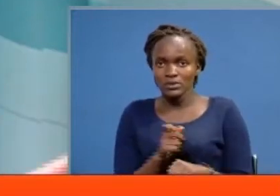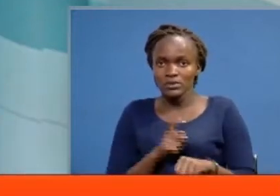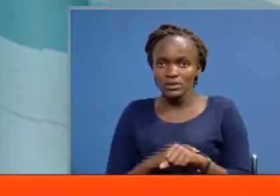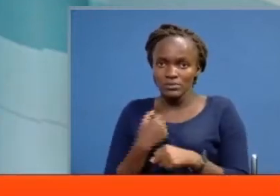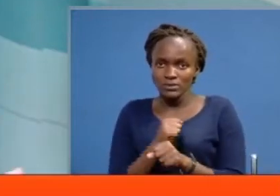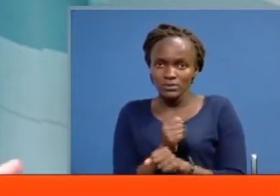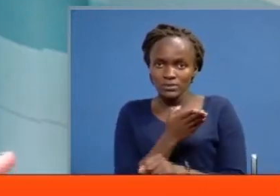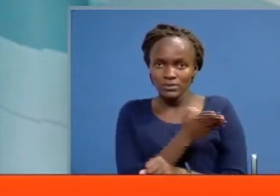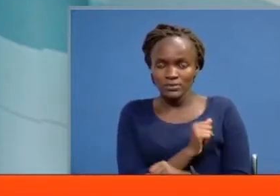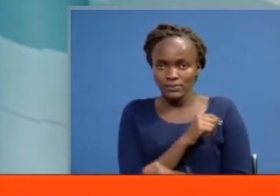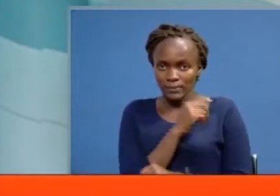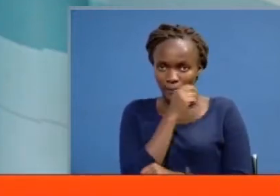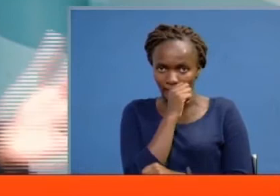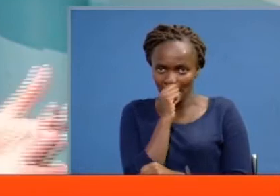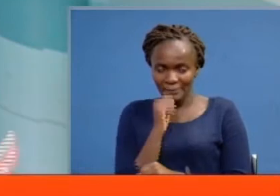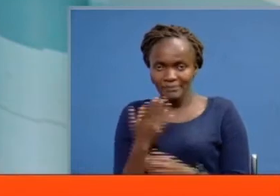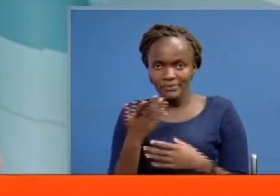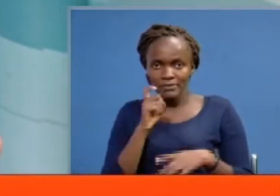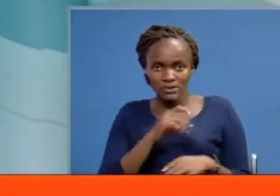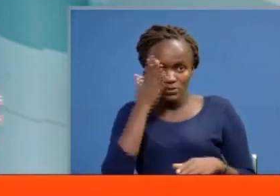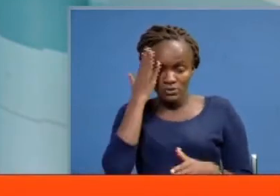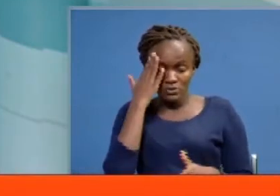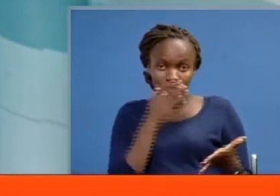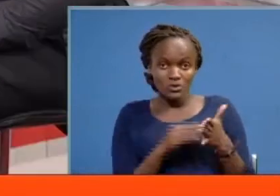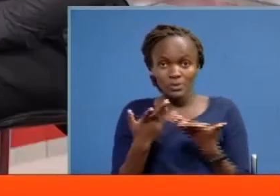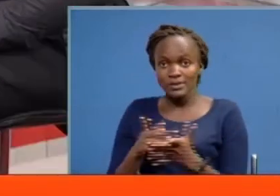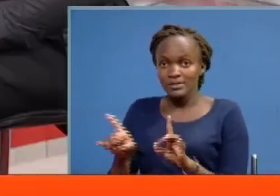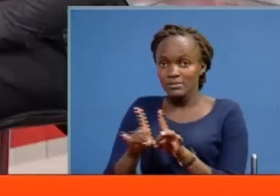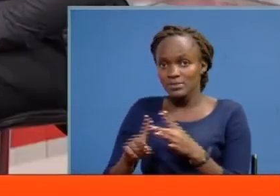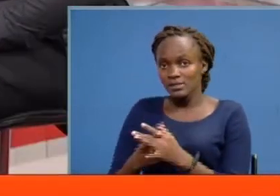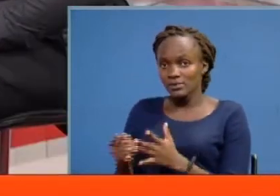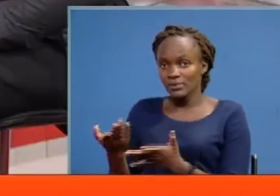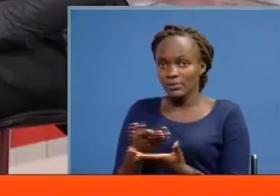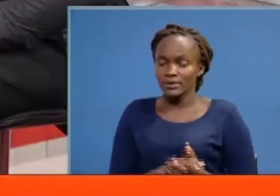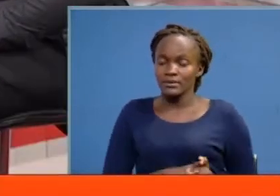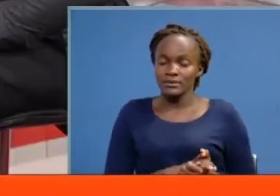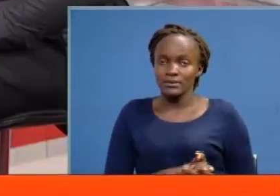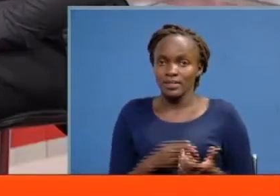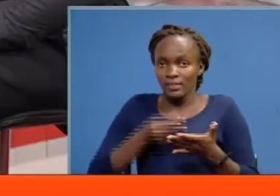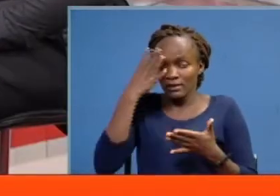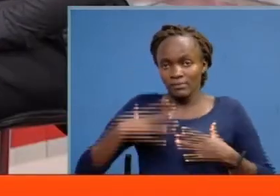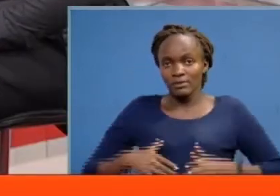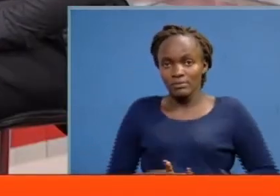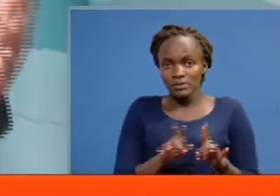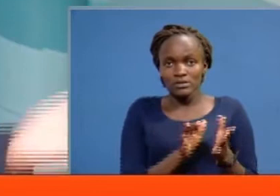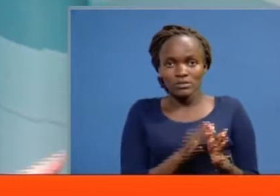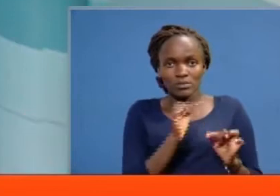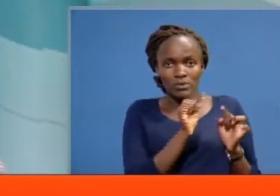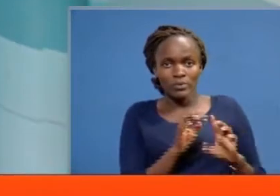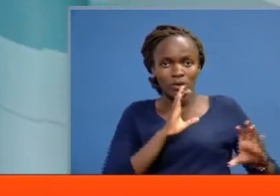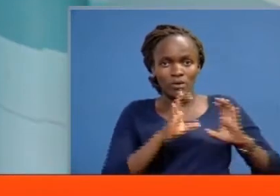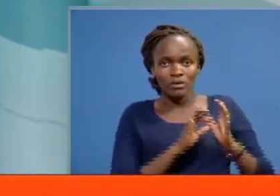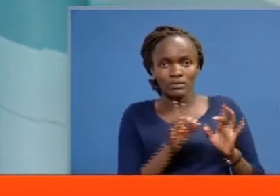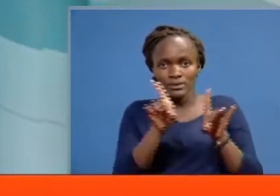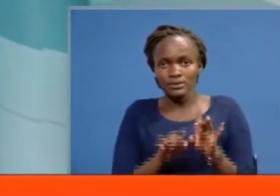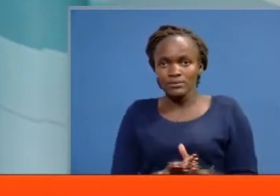was working. You know, you need to know where to stop and where to start. So learning people and learning when to communicate and what to say is